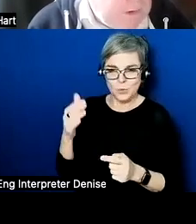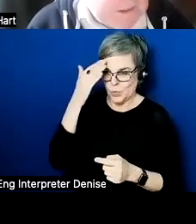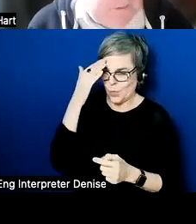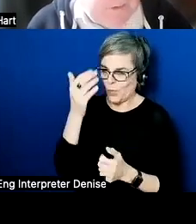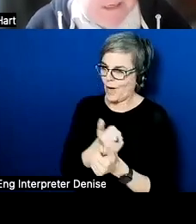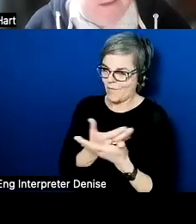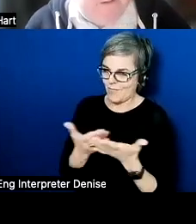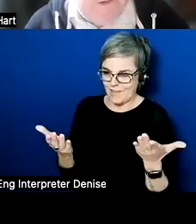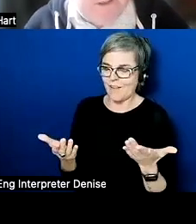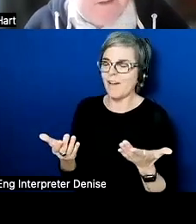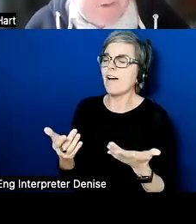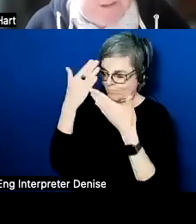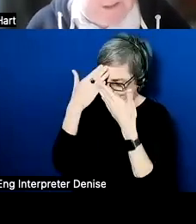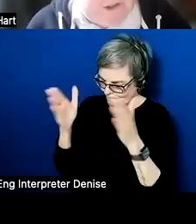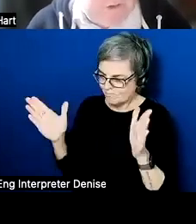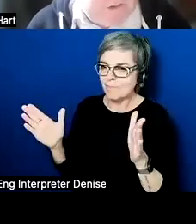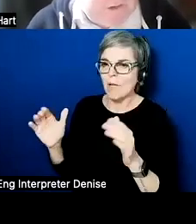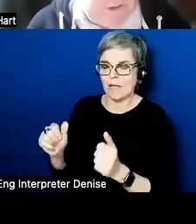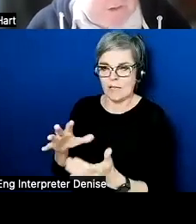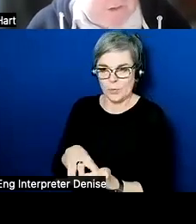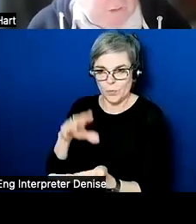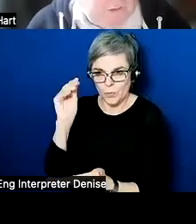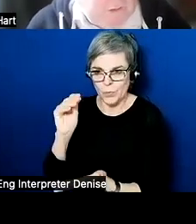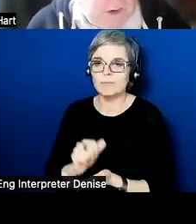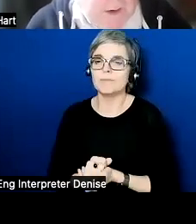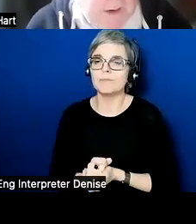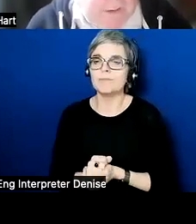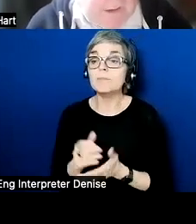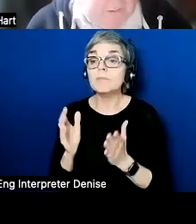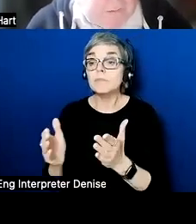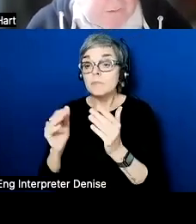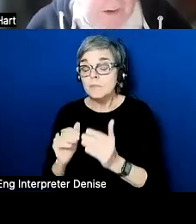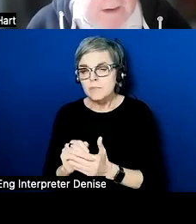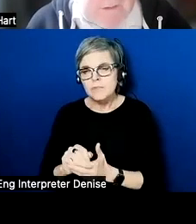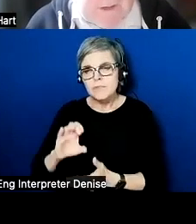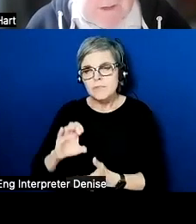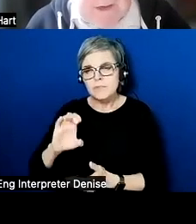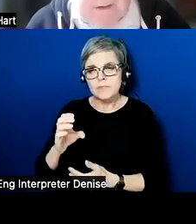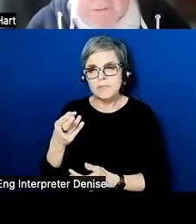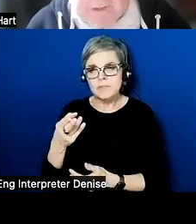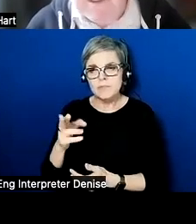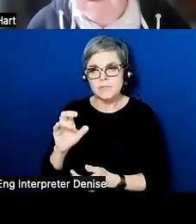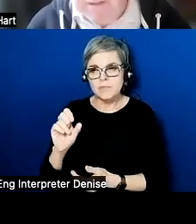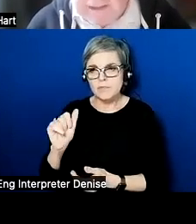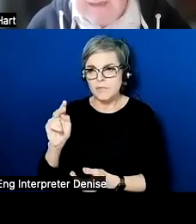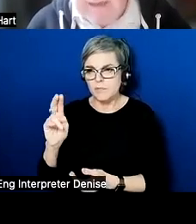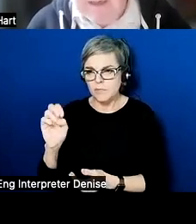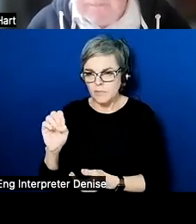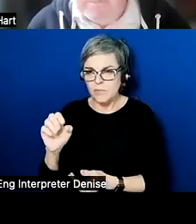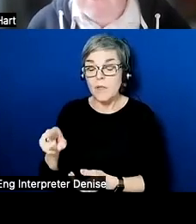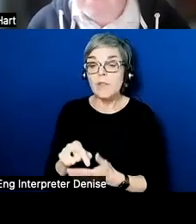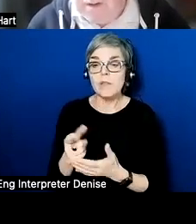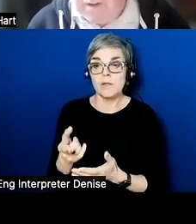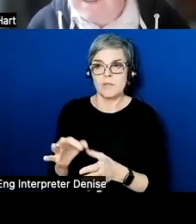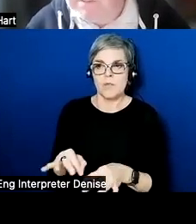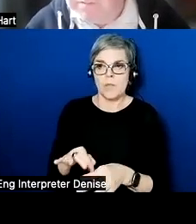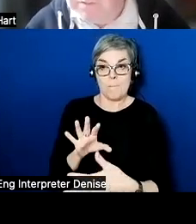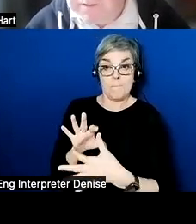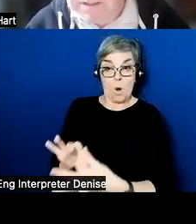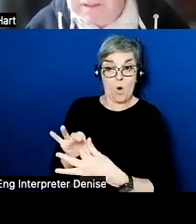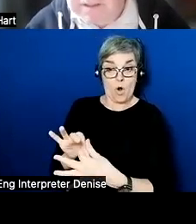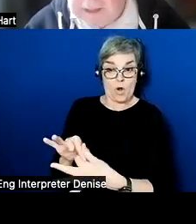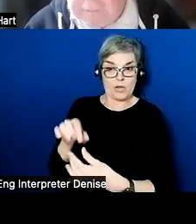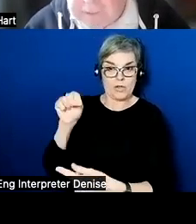bond that is created when the deafblind student know that you will do anything and everything to understand him or her, even